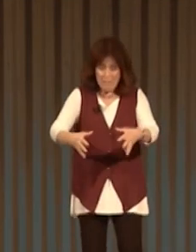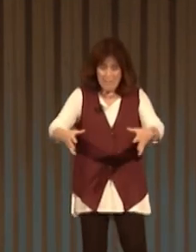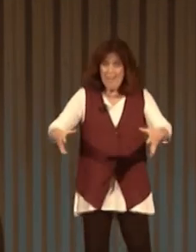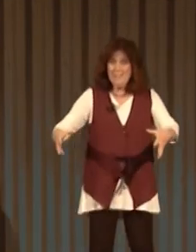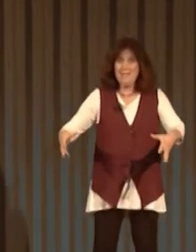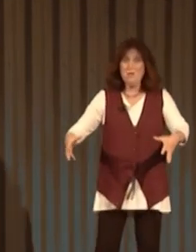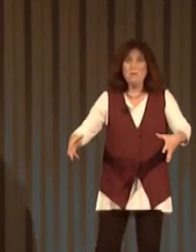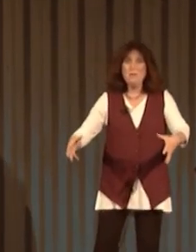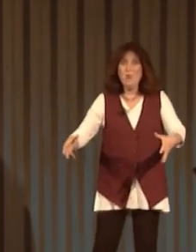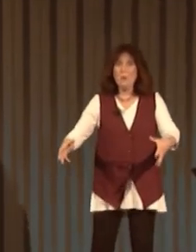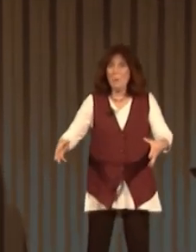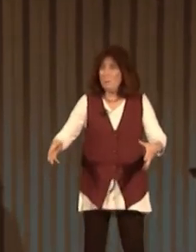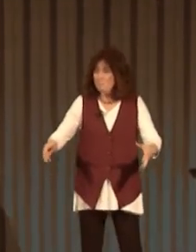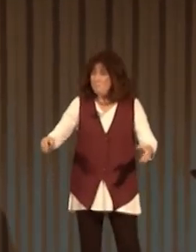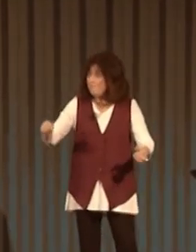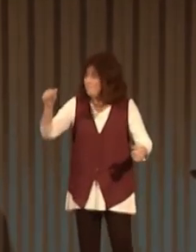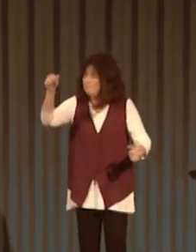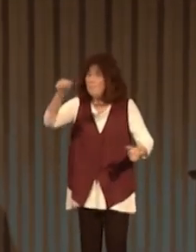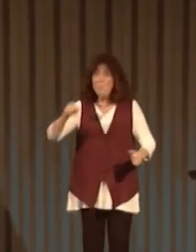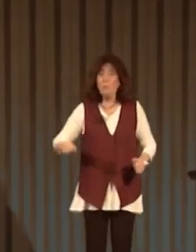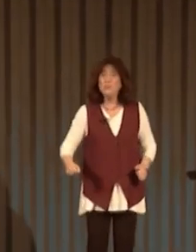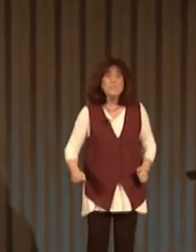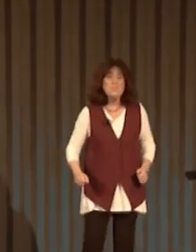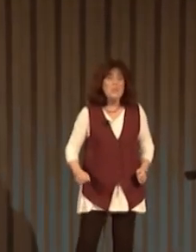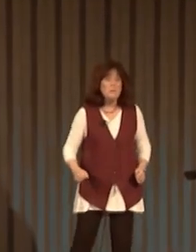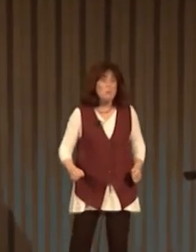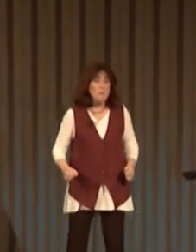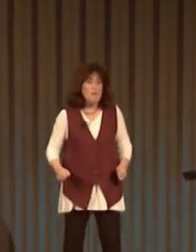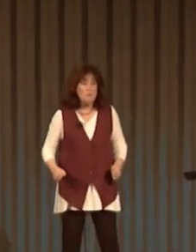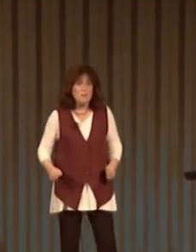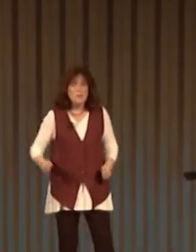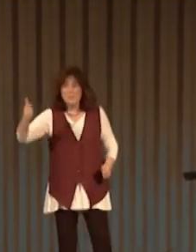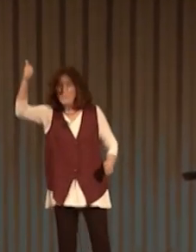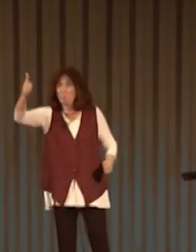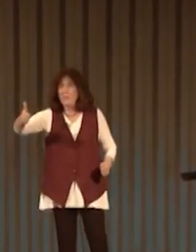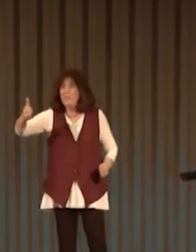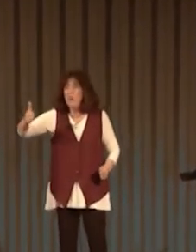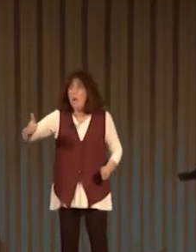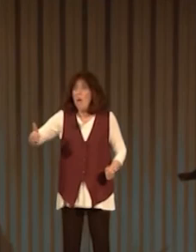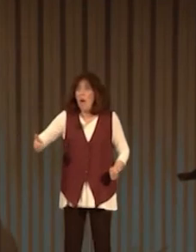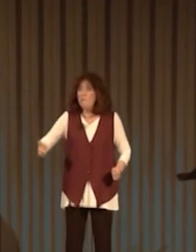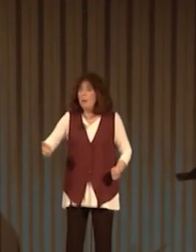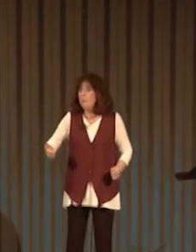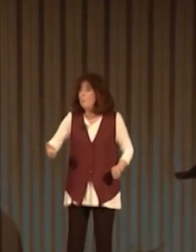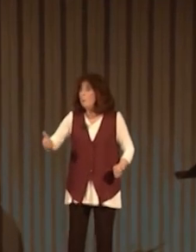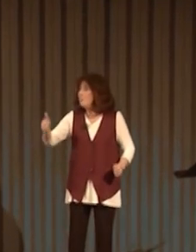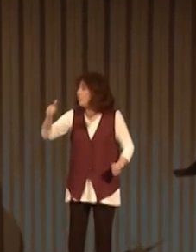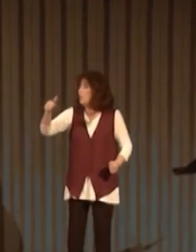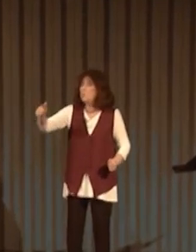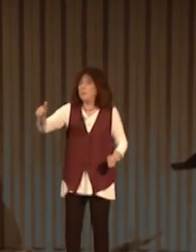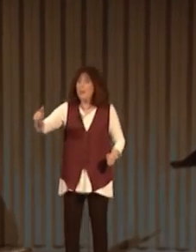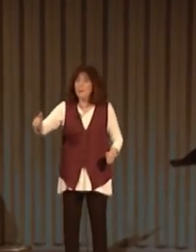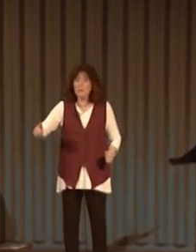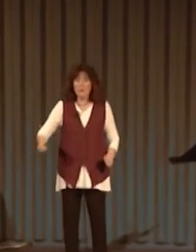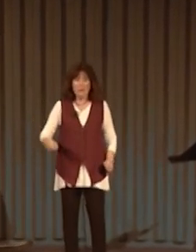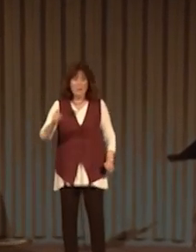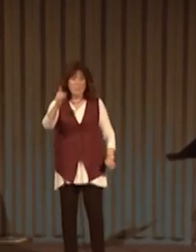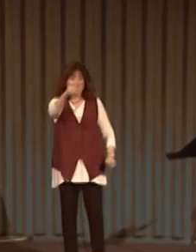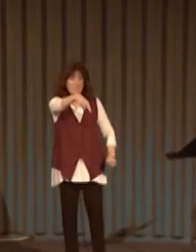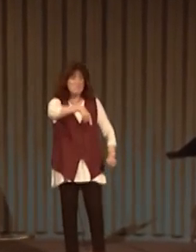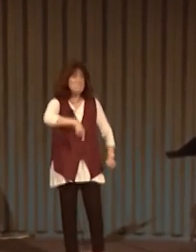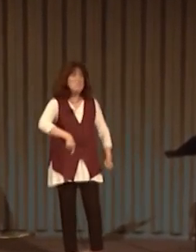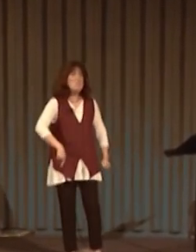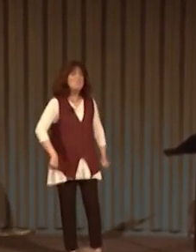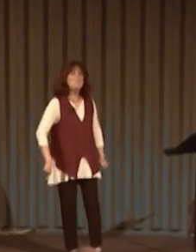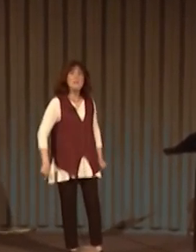I went into that same little hallway, pushed the same little black button to Lithuania, and my grandma would say, "Who's there?" And